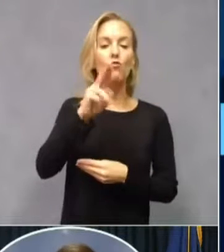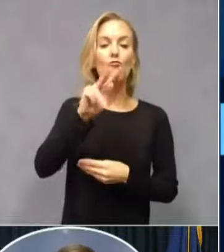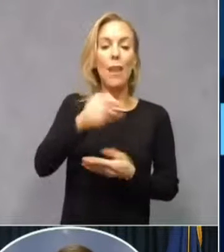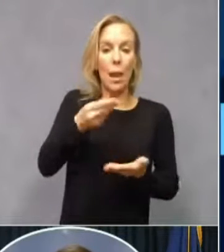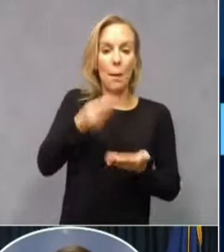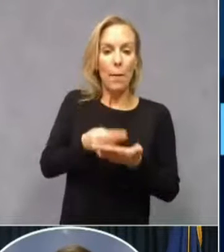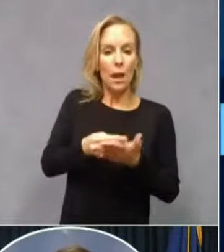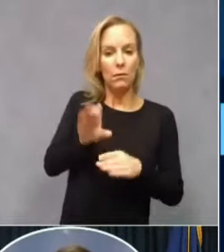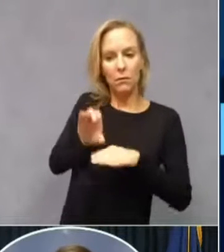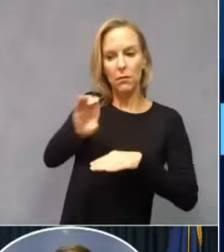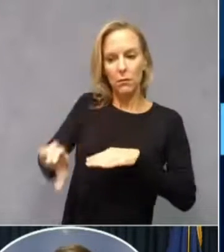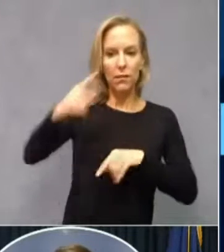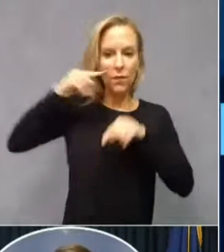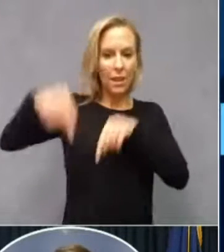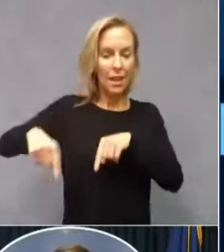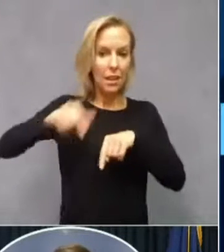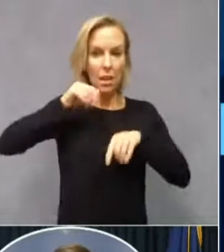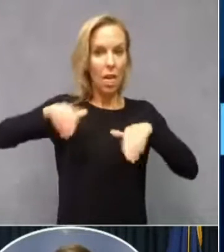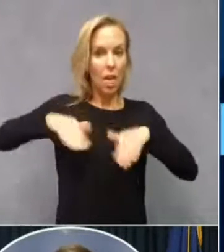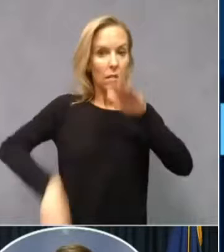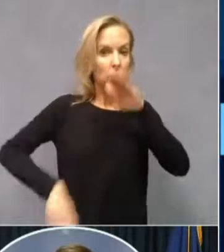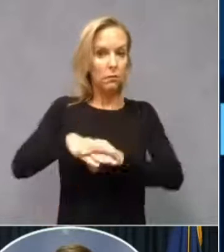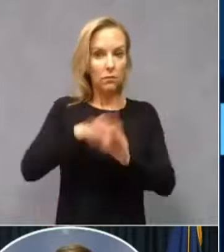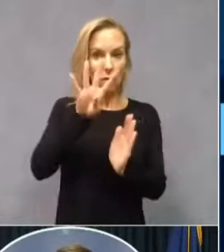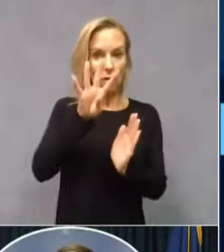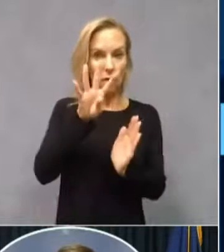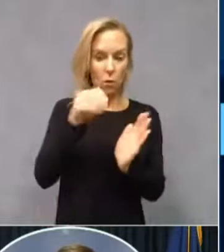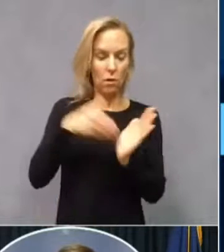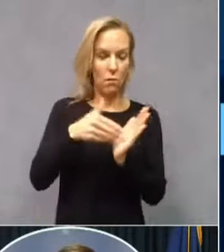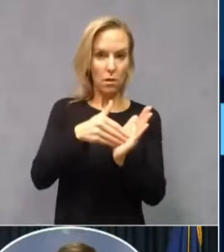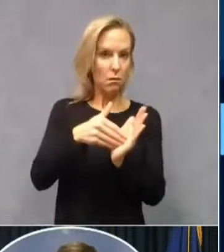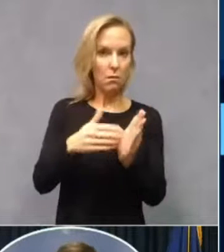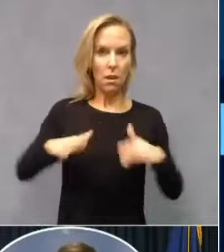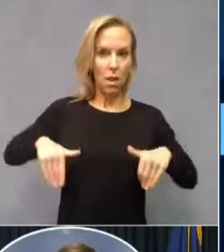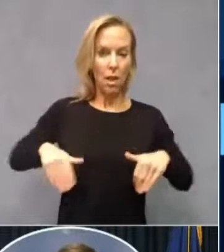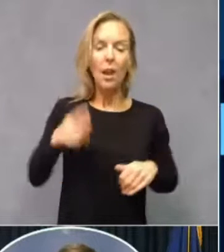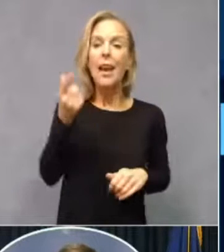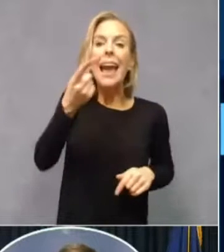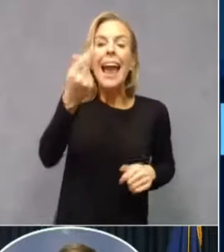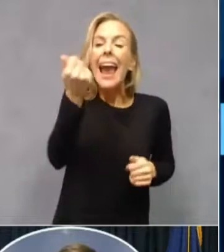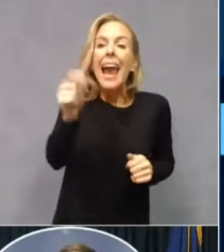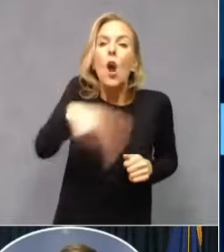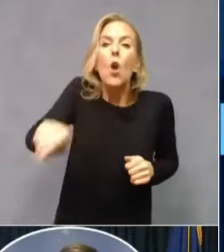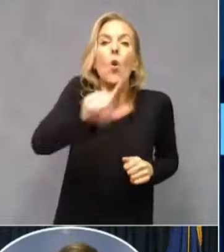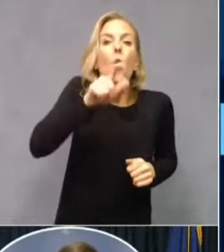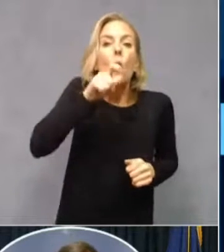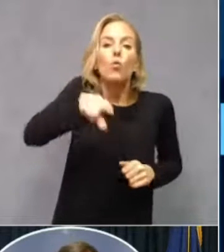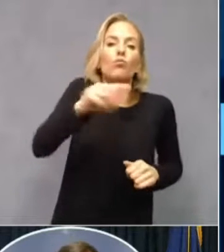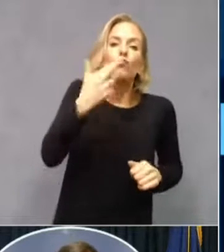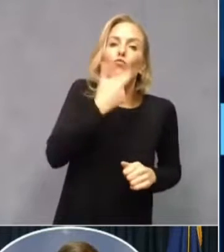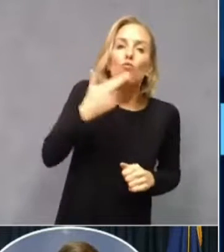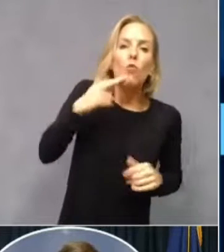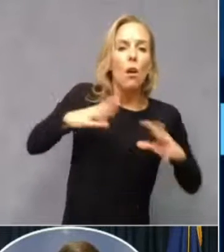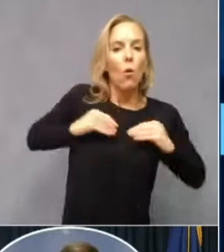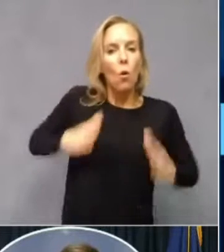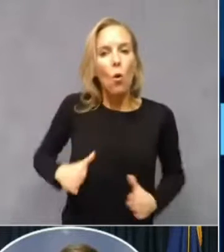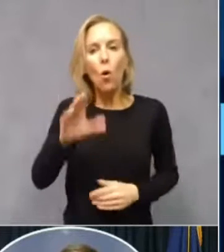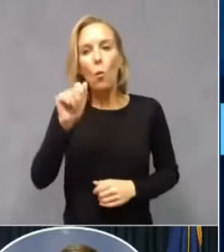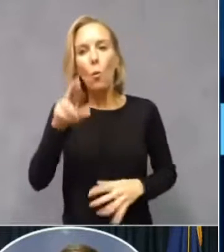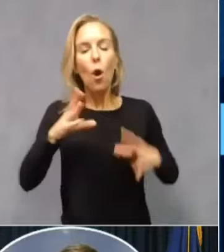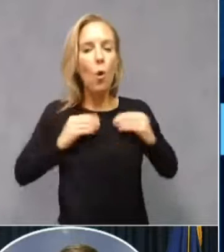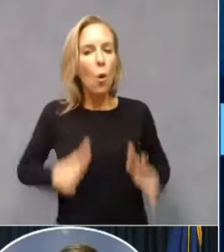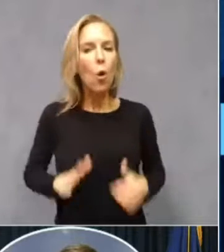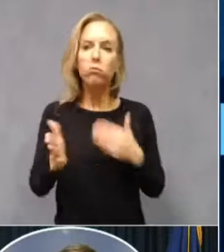haven't reached the $40 million yet. So any eligible restaurant or bar owner who'd like to apply, do so before